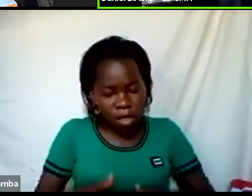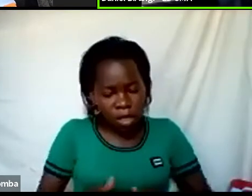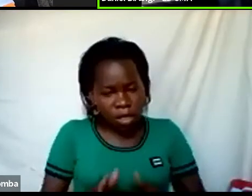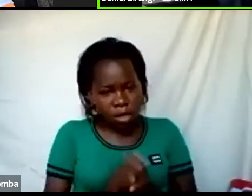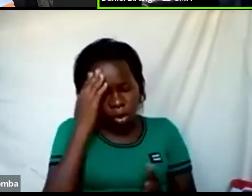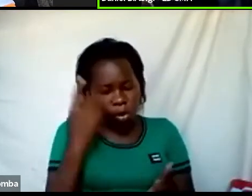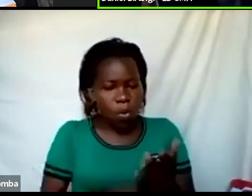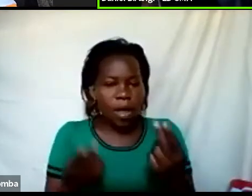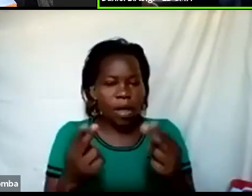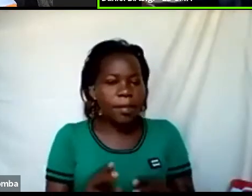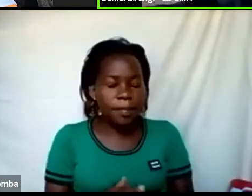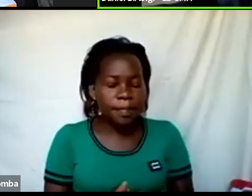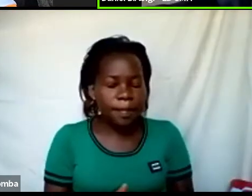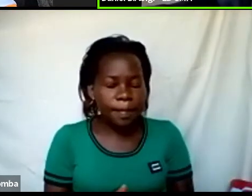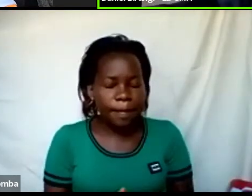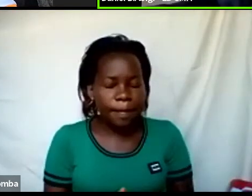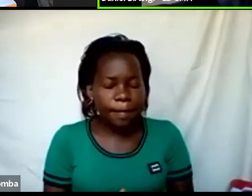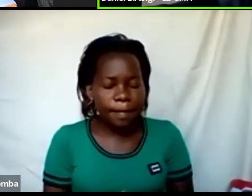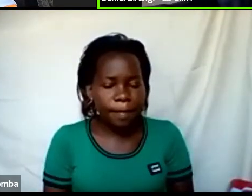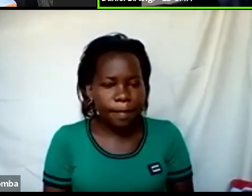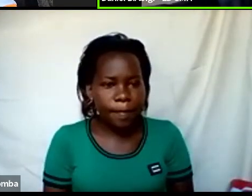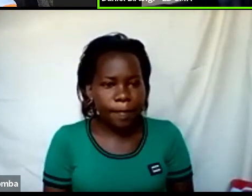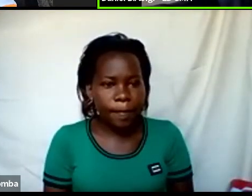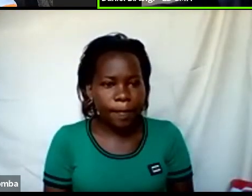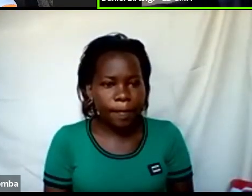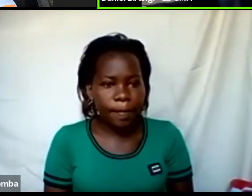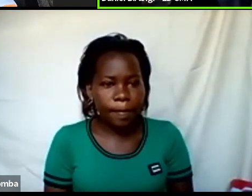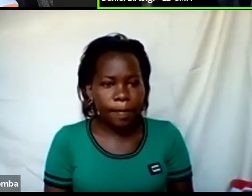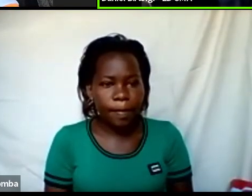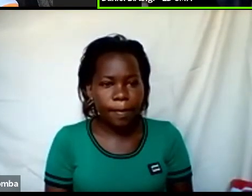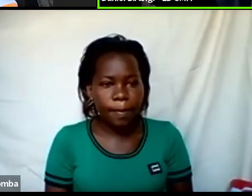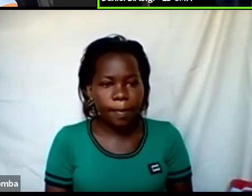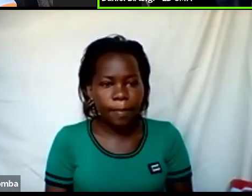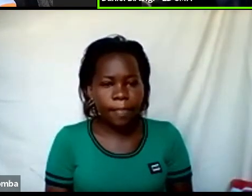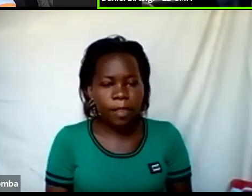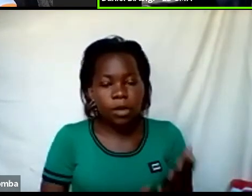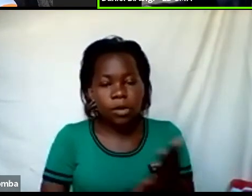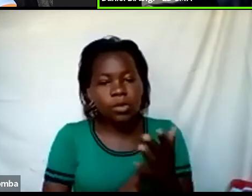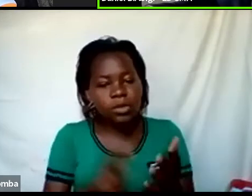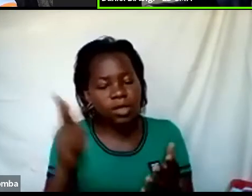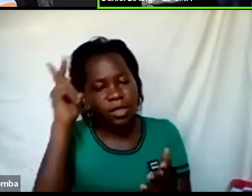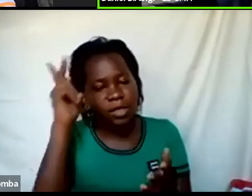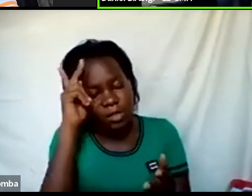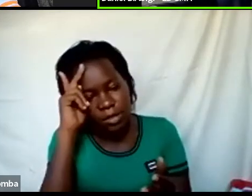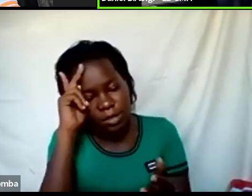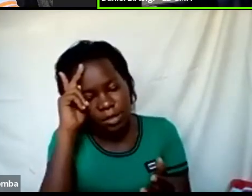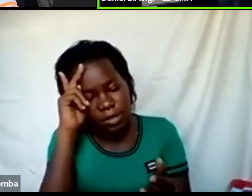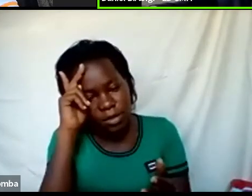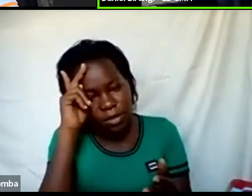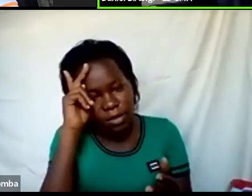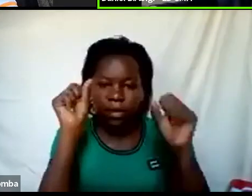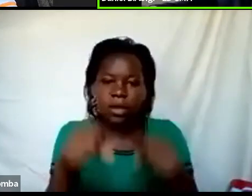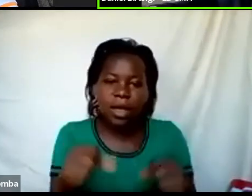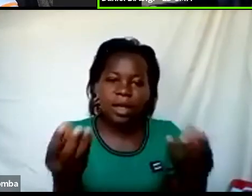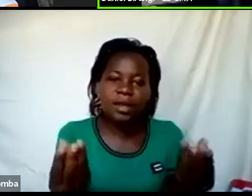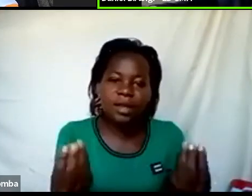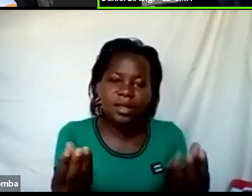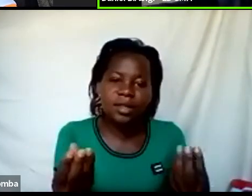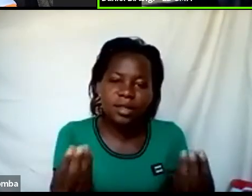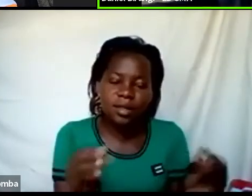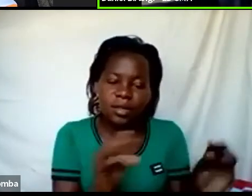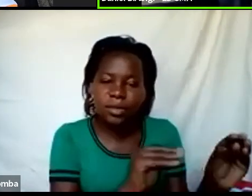these, then you're able to put in place the skills that you require. You're then able to easily transit into the manufacturing